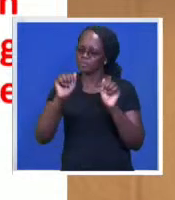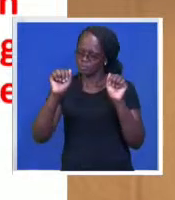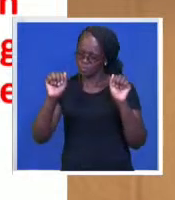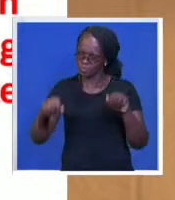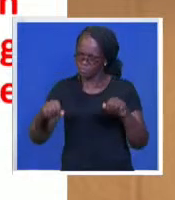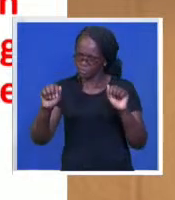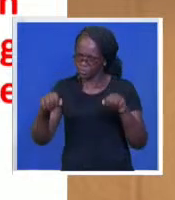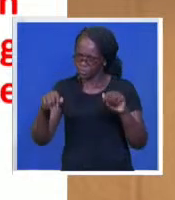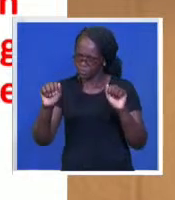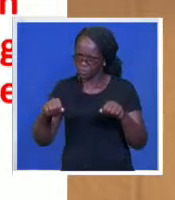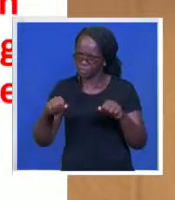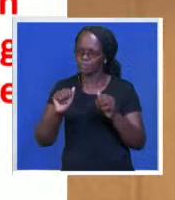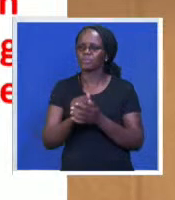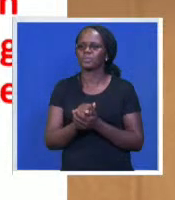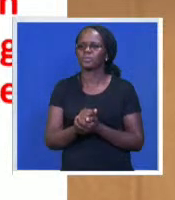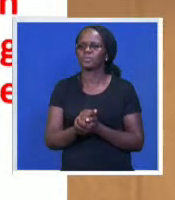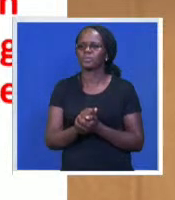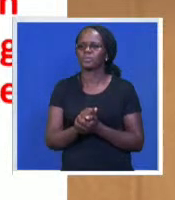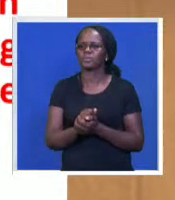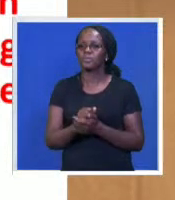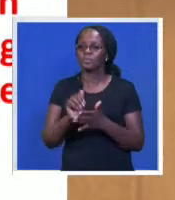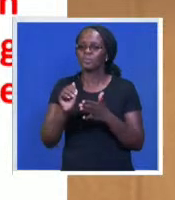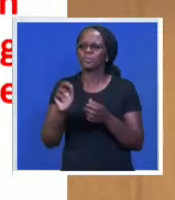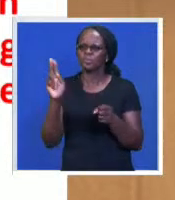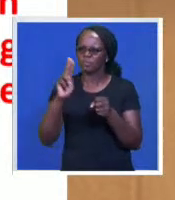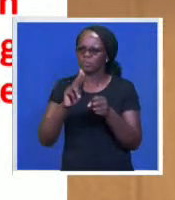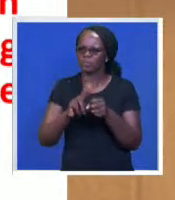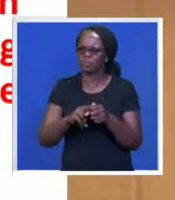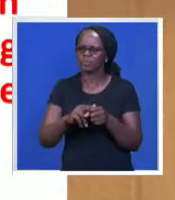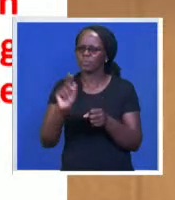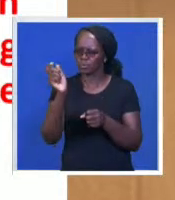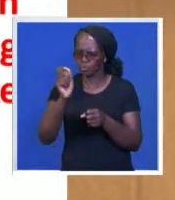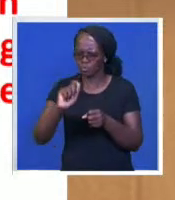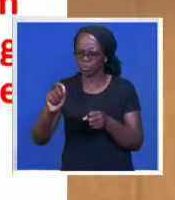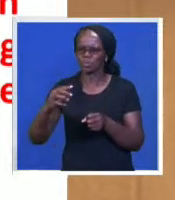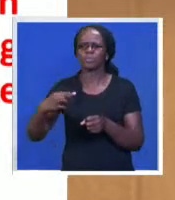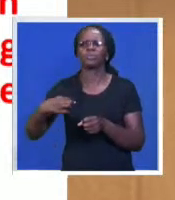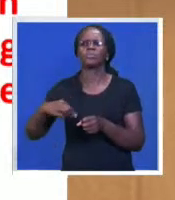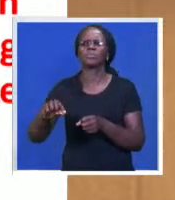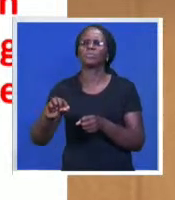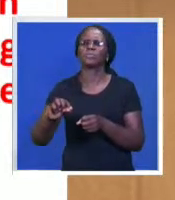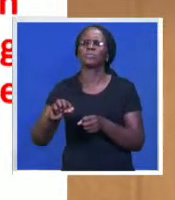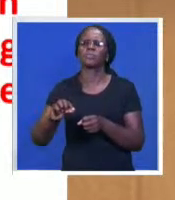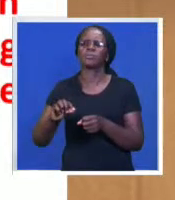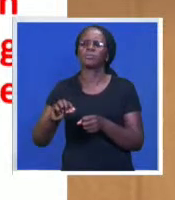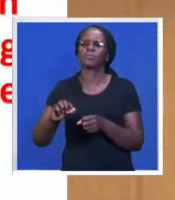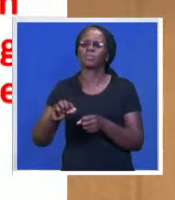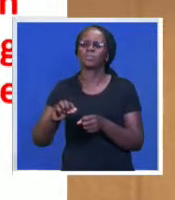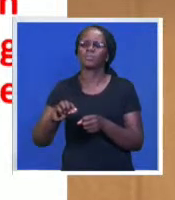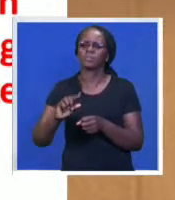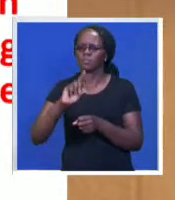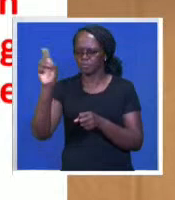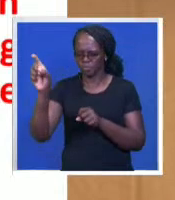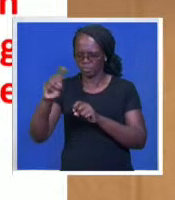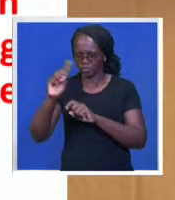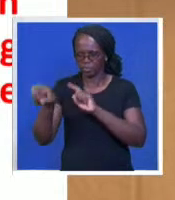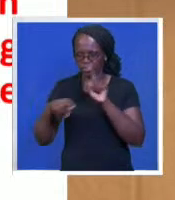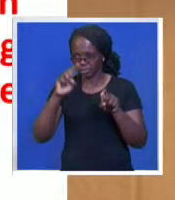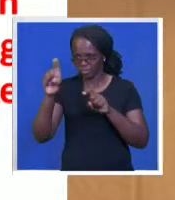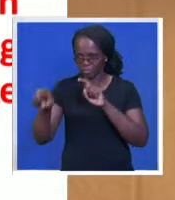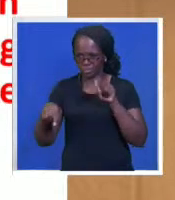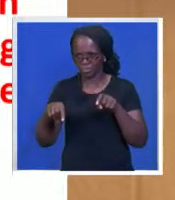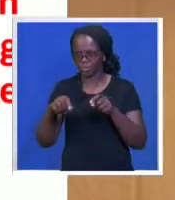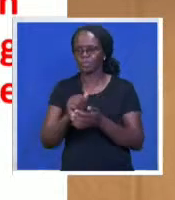also inserted the question, the part of the question which is it was necessary for God to take or to give